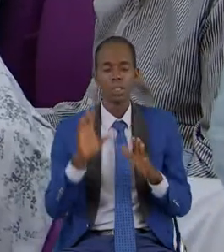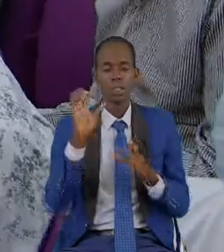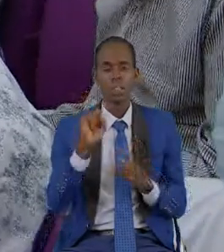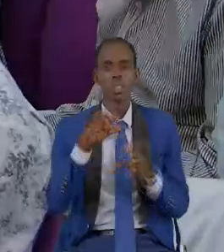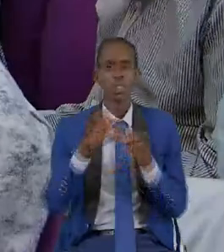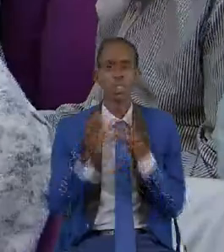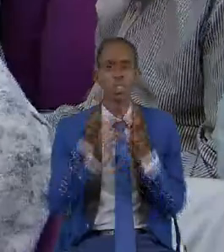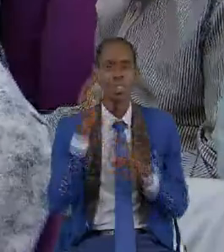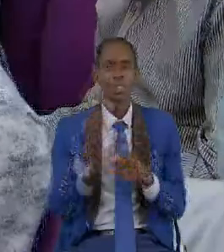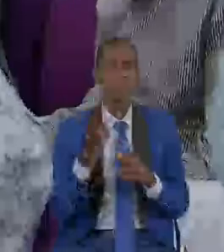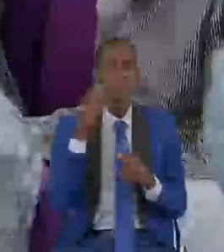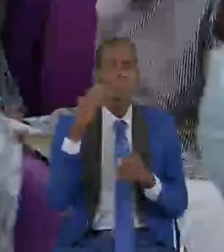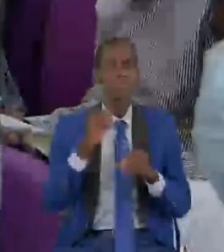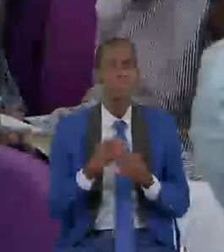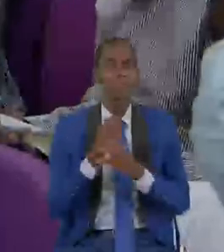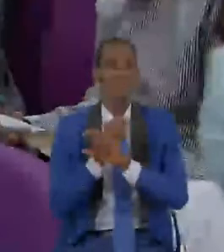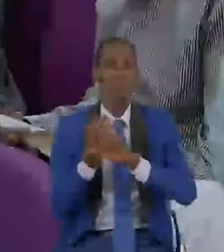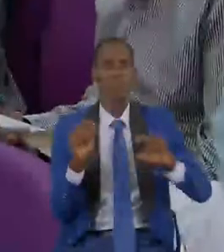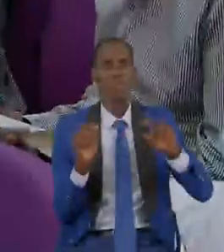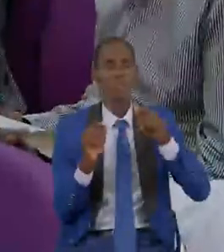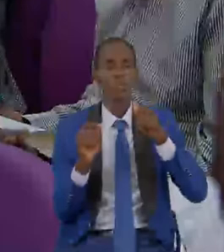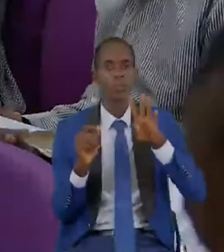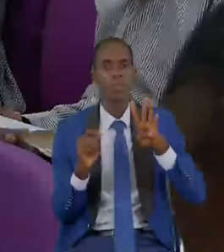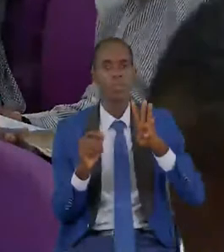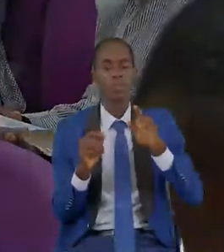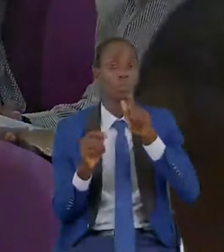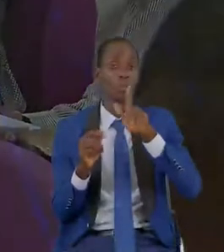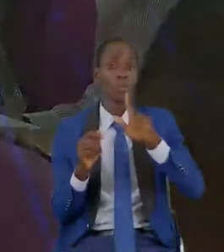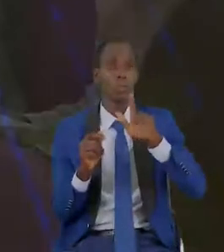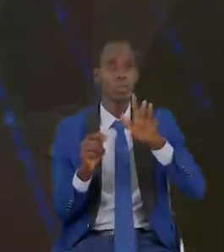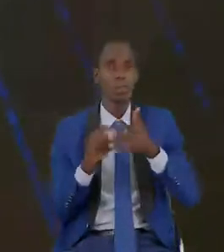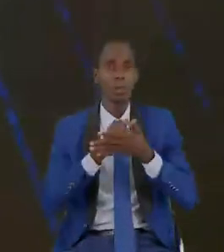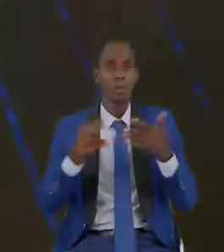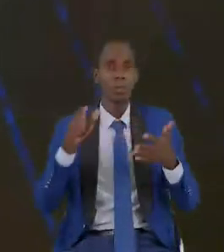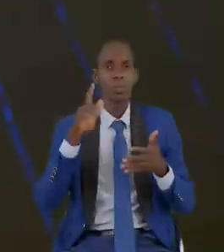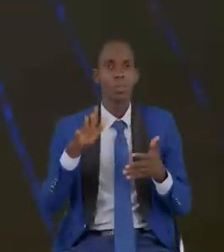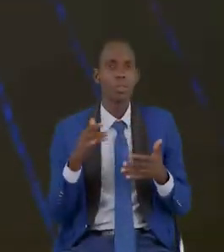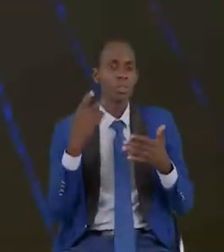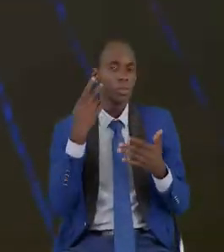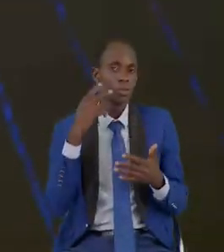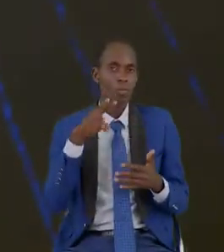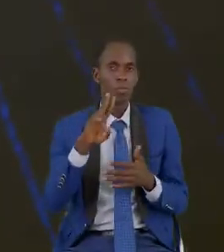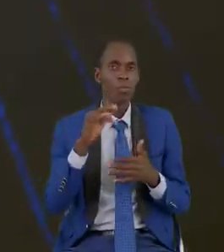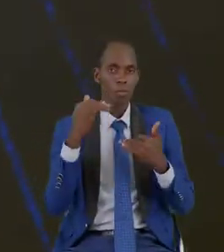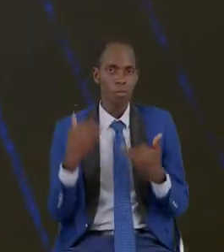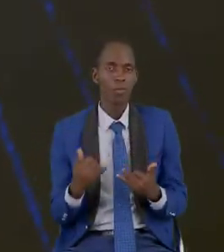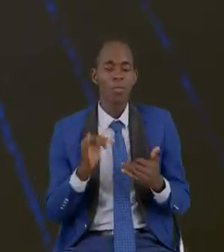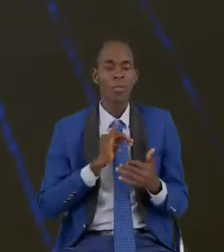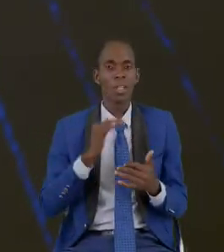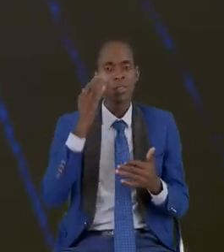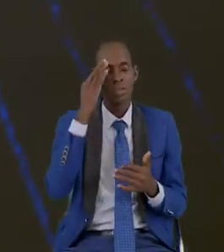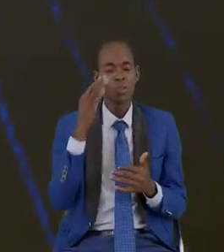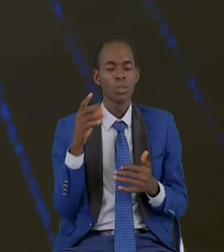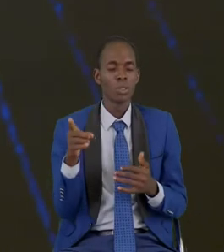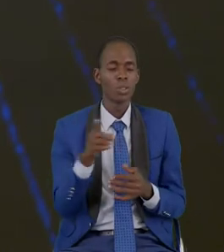verse 25. In verse 25, but now behold, I know that ye all among whom I